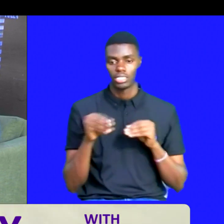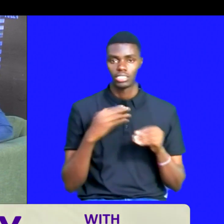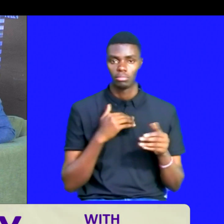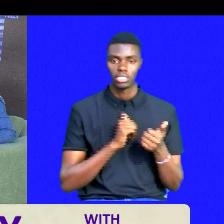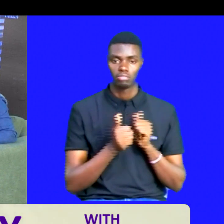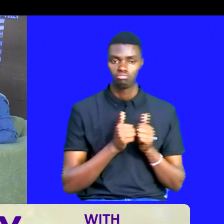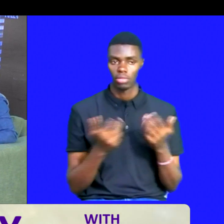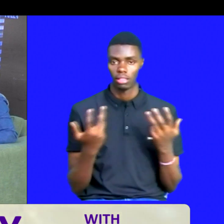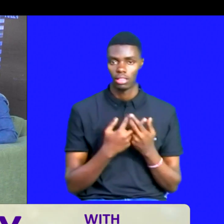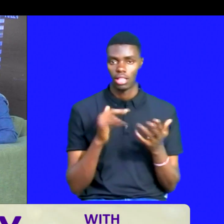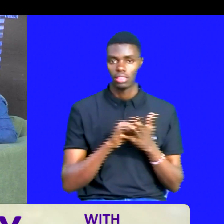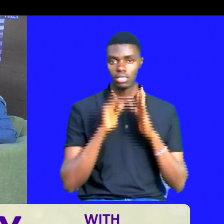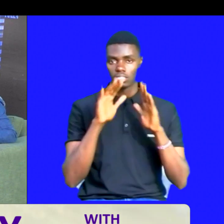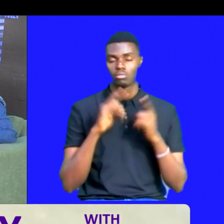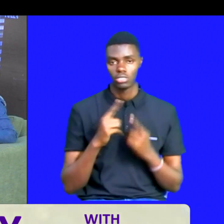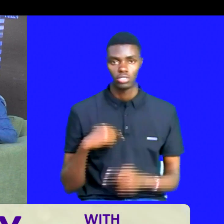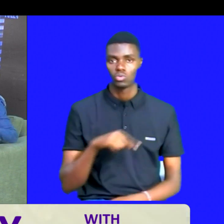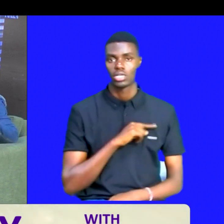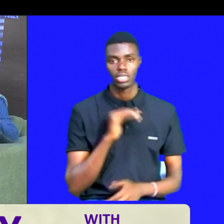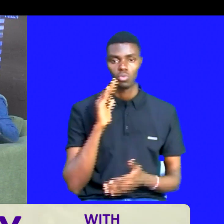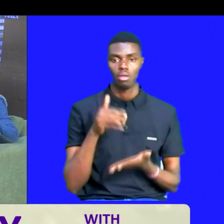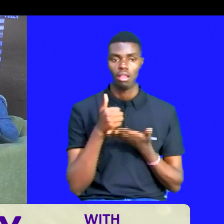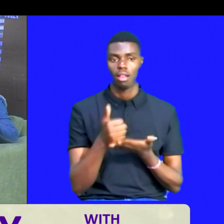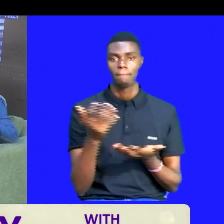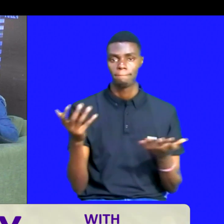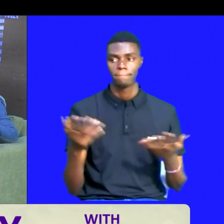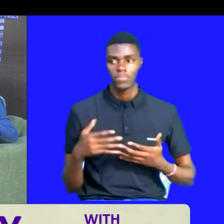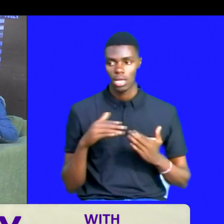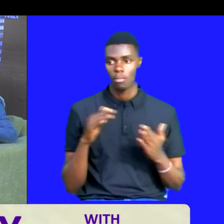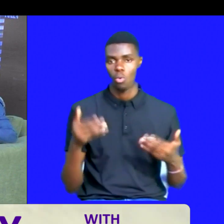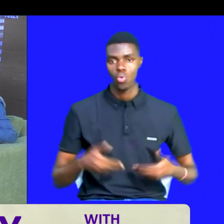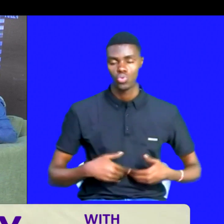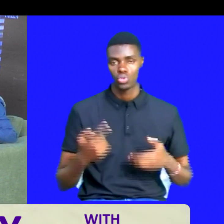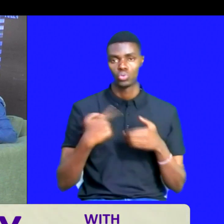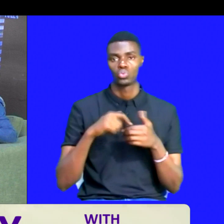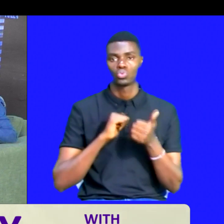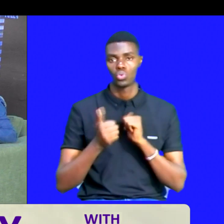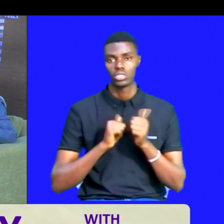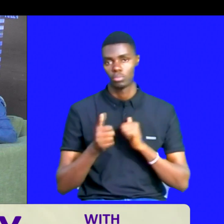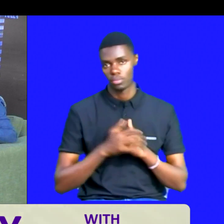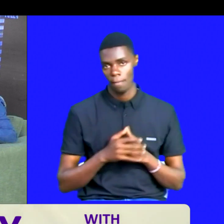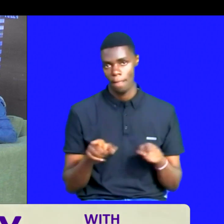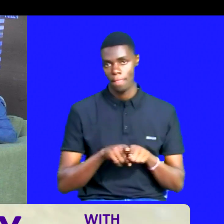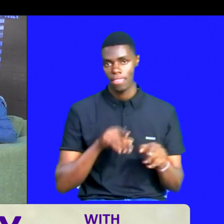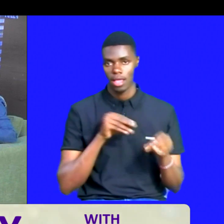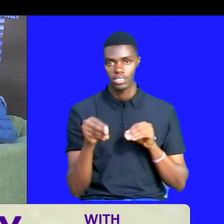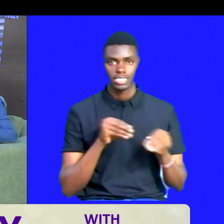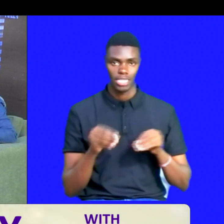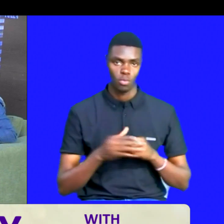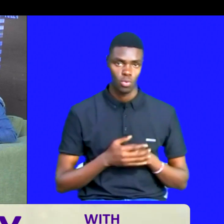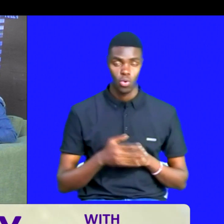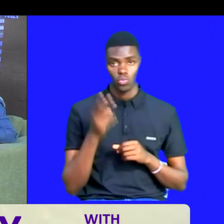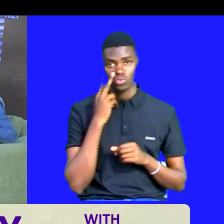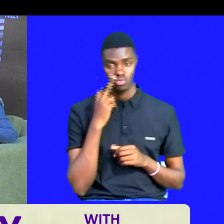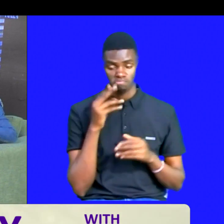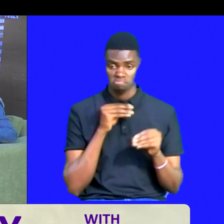Right. That is very important to us, and it will also even help bring up more youth to join sports as disabled. Not that they will see that